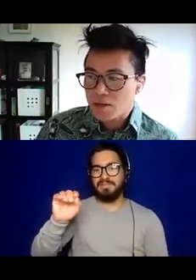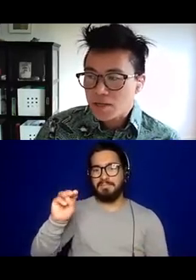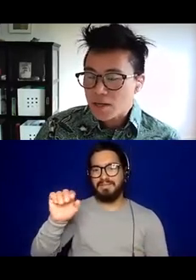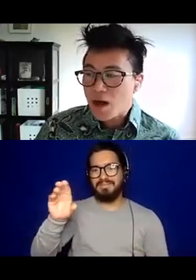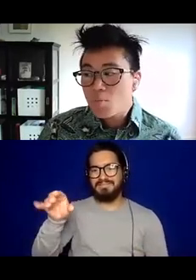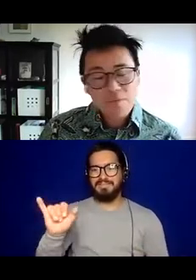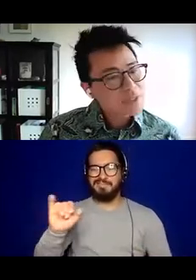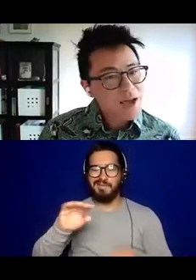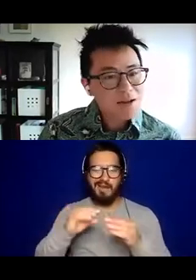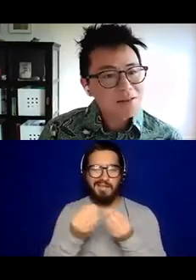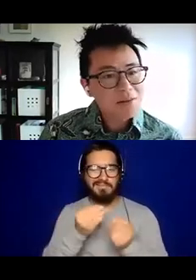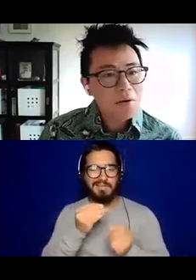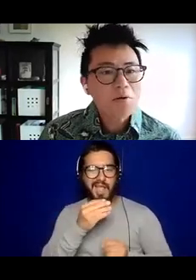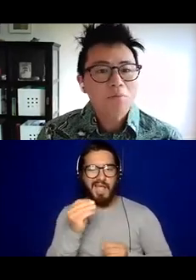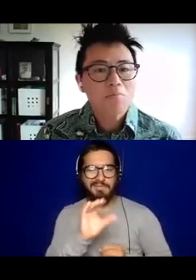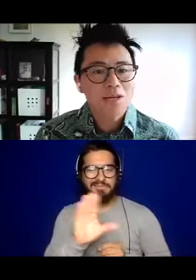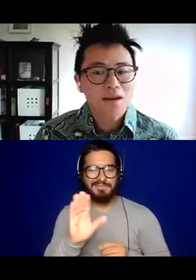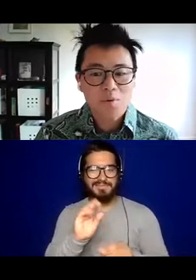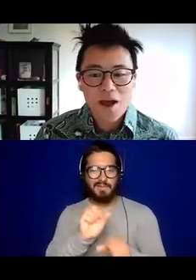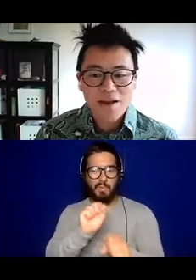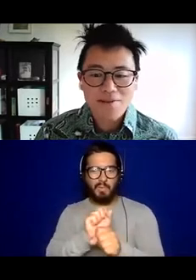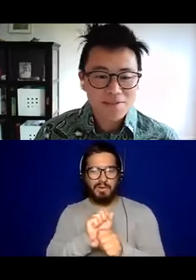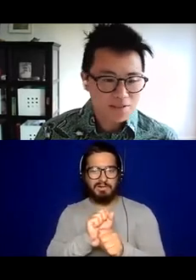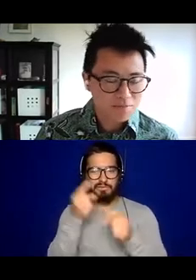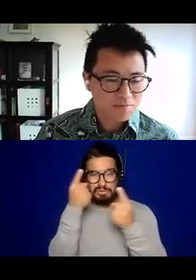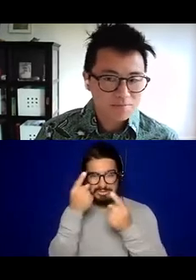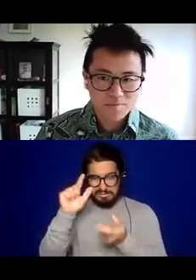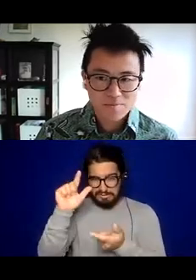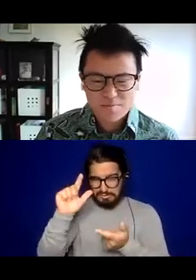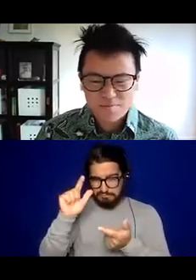work. Is that a low, medium, or high risk?